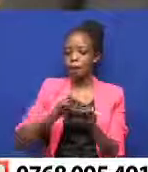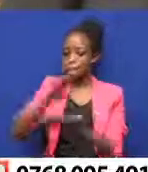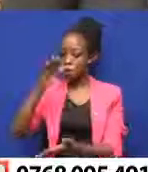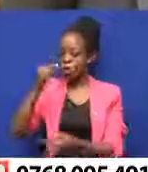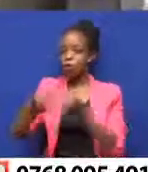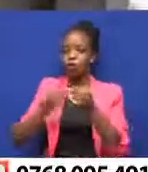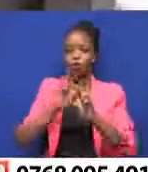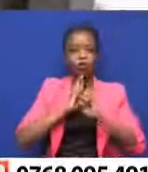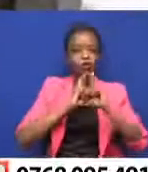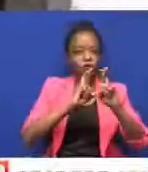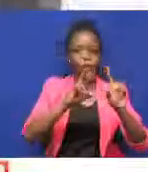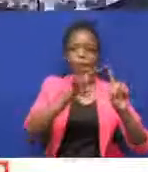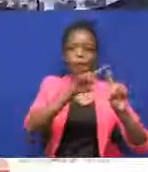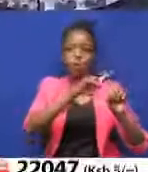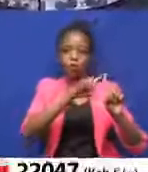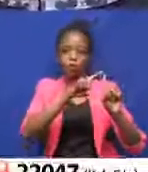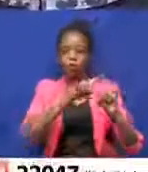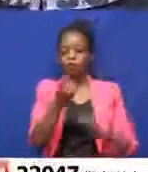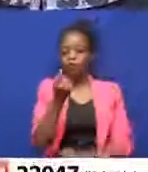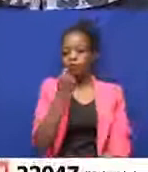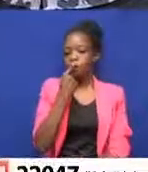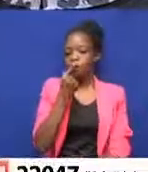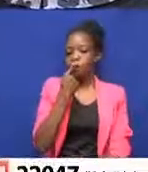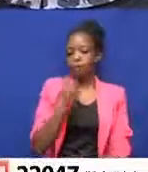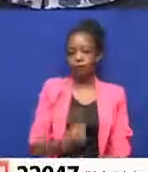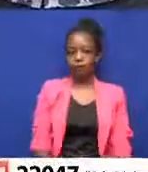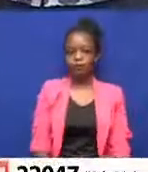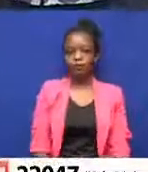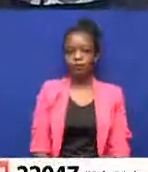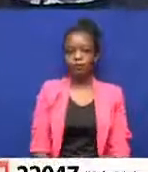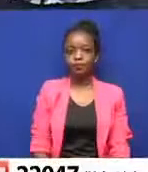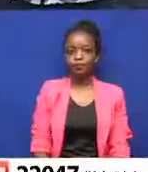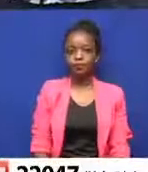to respond positively to treatment.